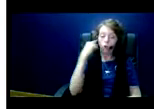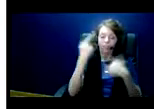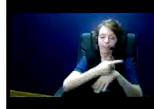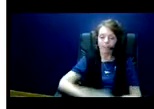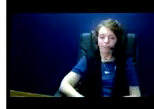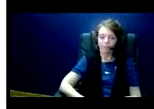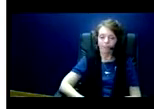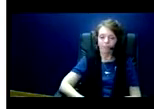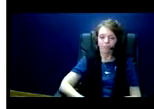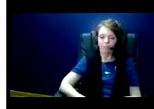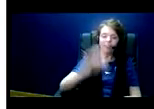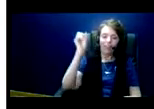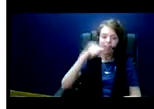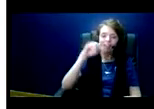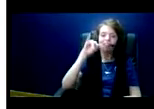Yes.